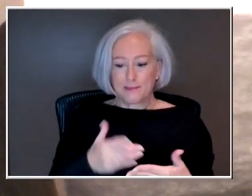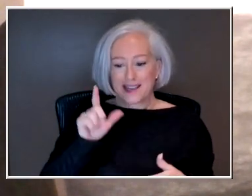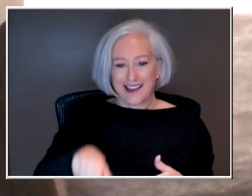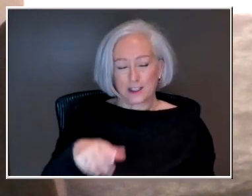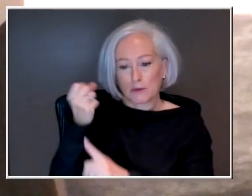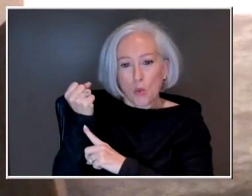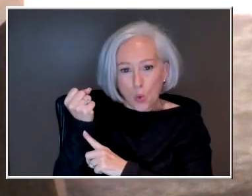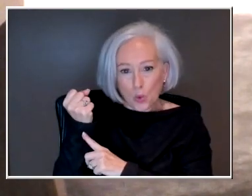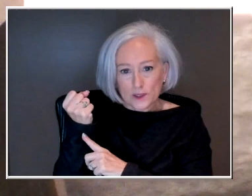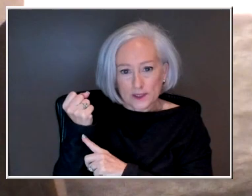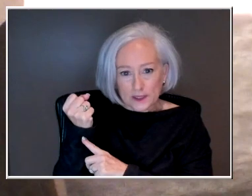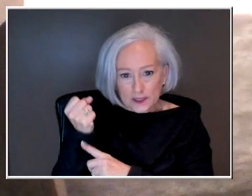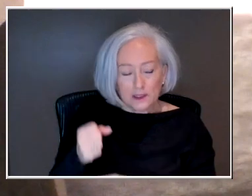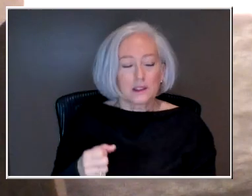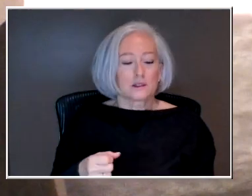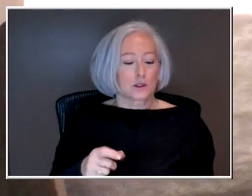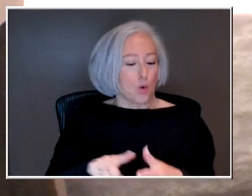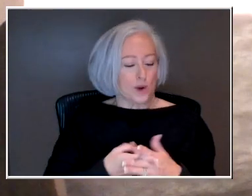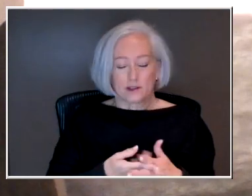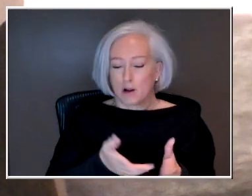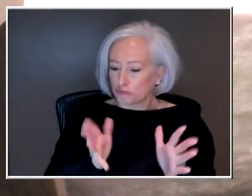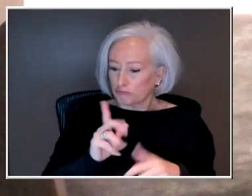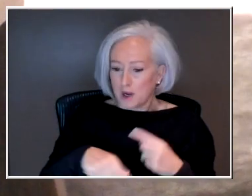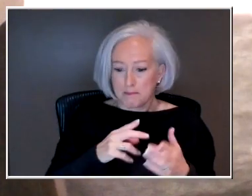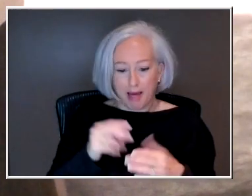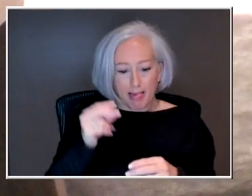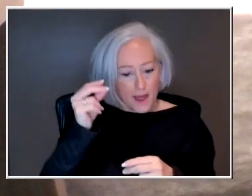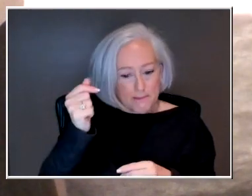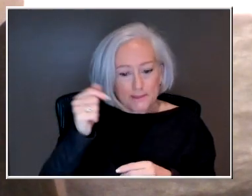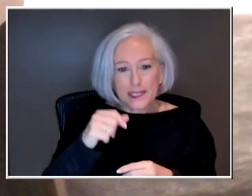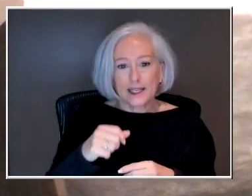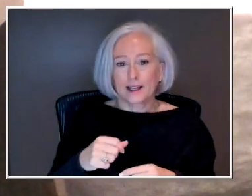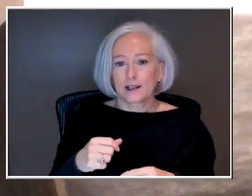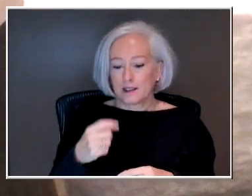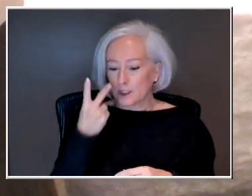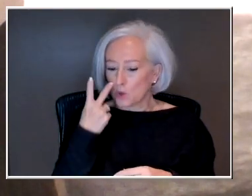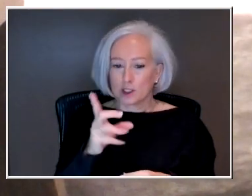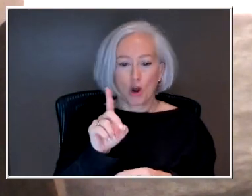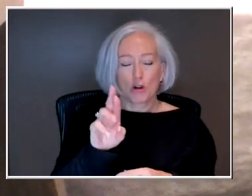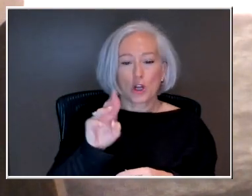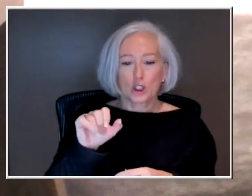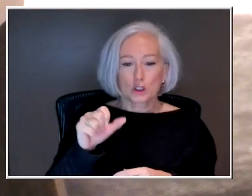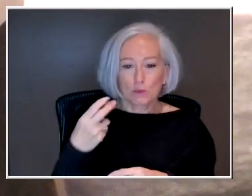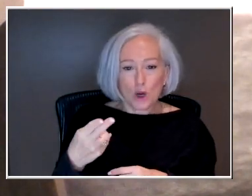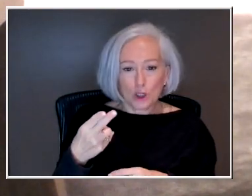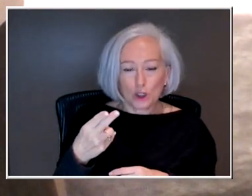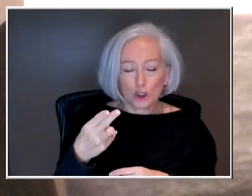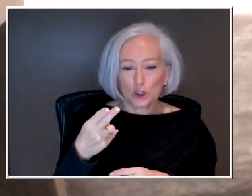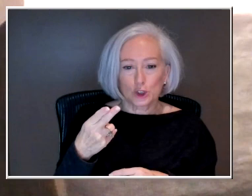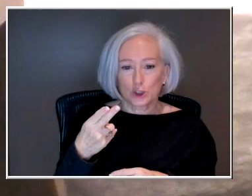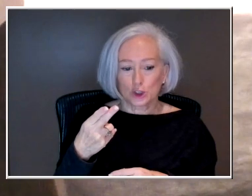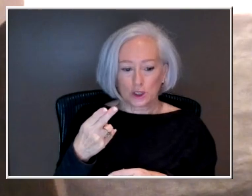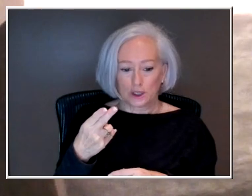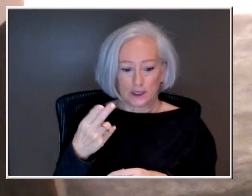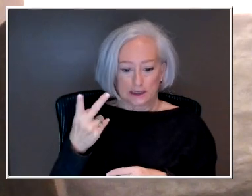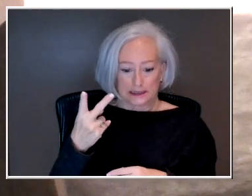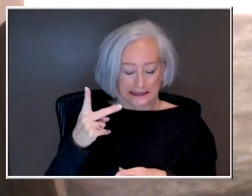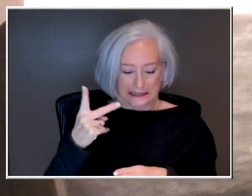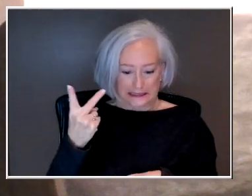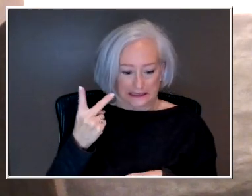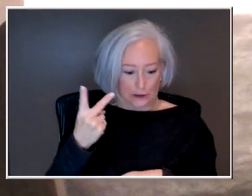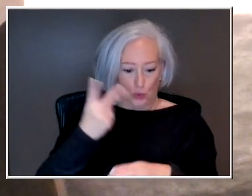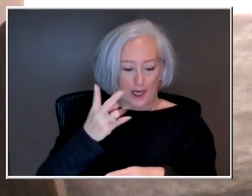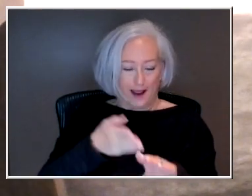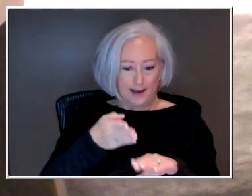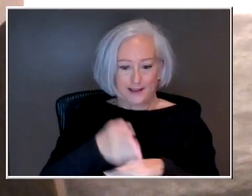that at the very beginning. And we were seeing Dr. Marsh, on day 2 or 3 of knowing